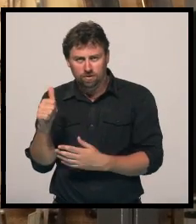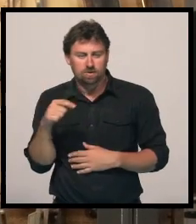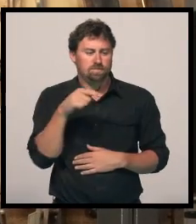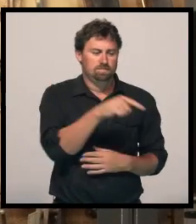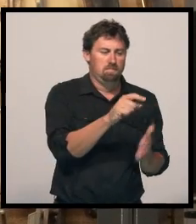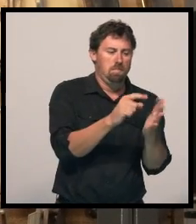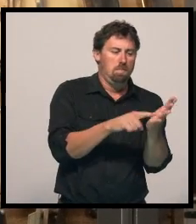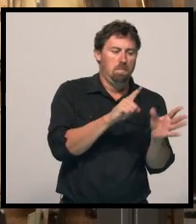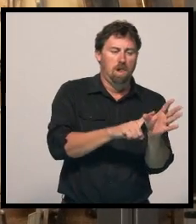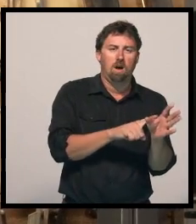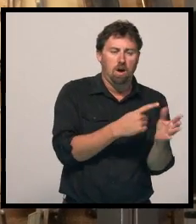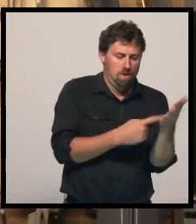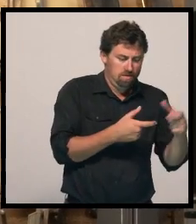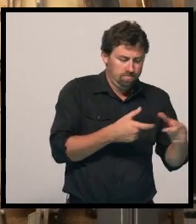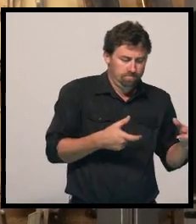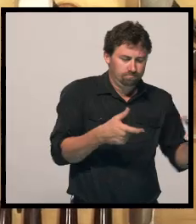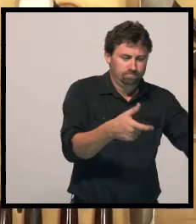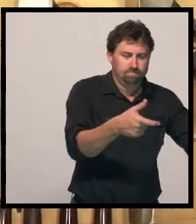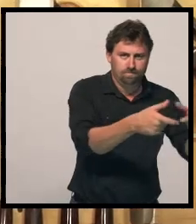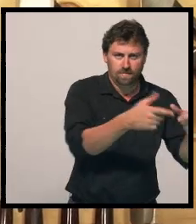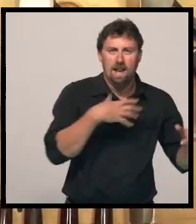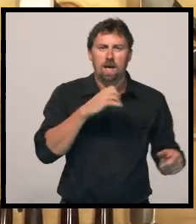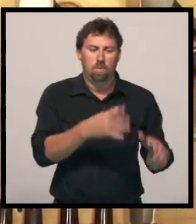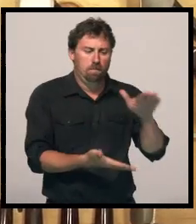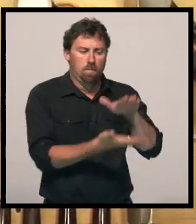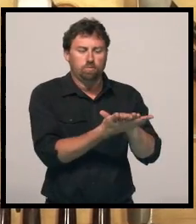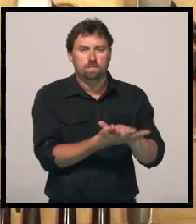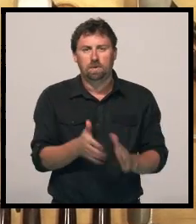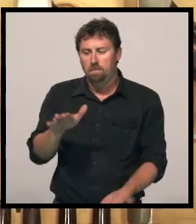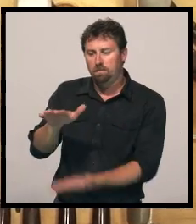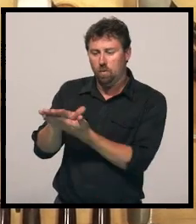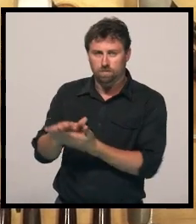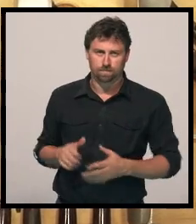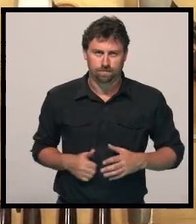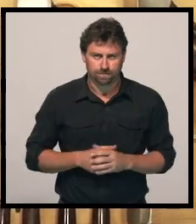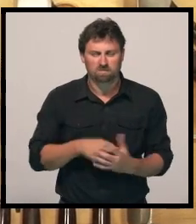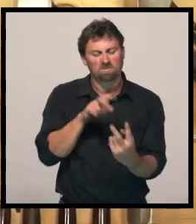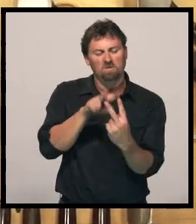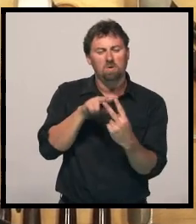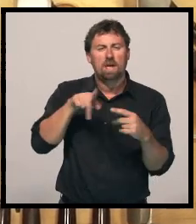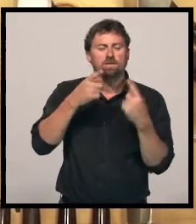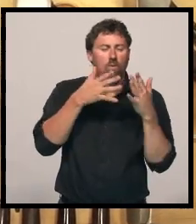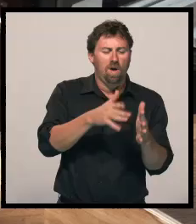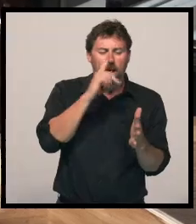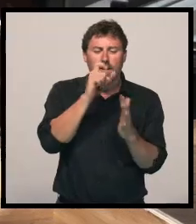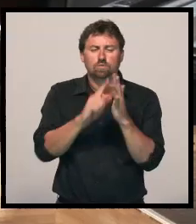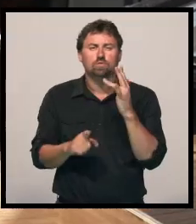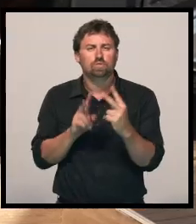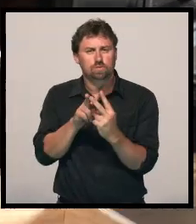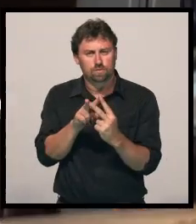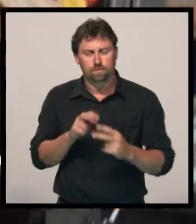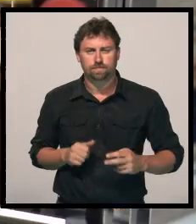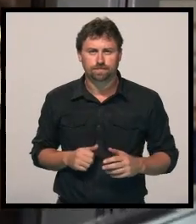of the plywood one. Now it's time to put in the bottoms. Now, in order to do this, there are 2 different ways of doing it. And you'll notice